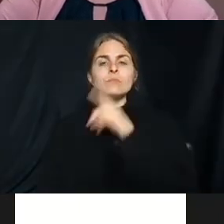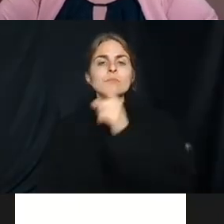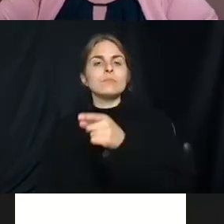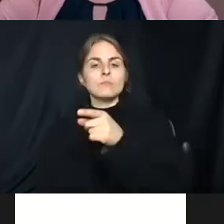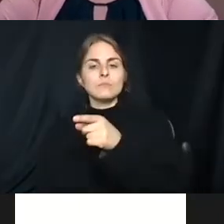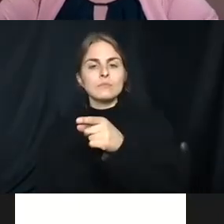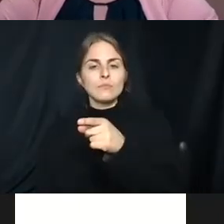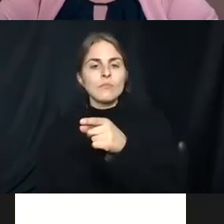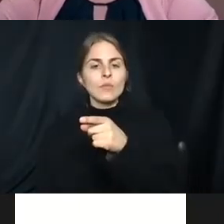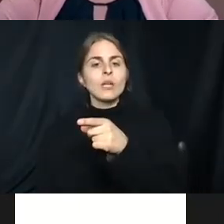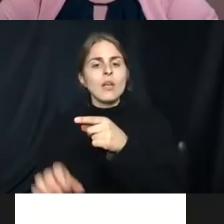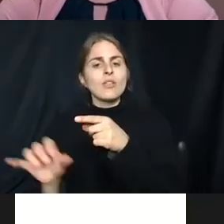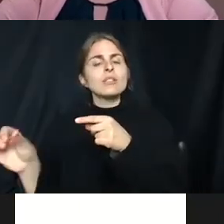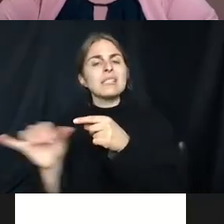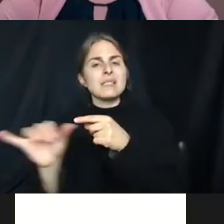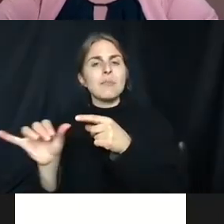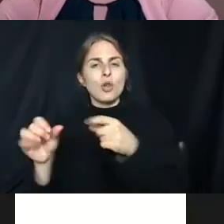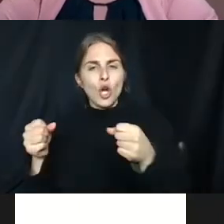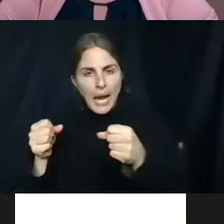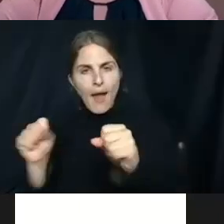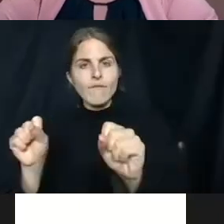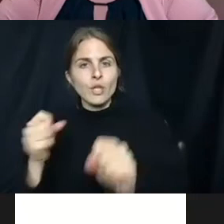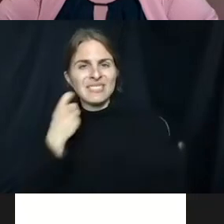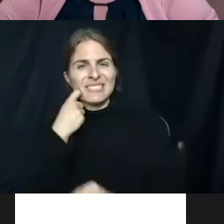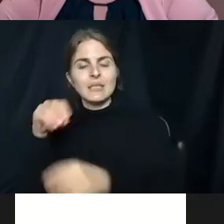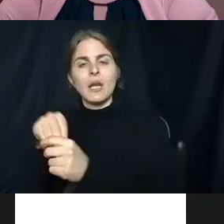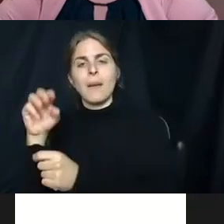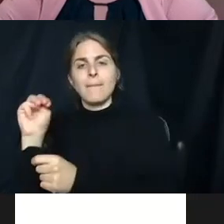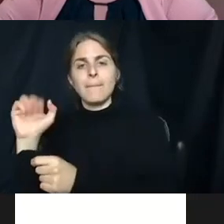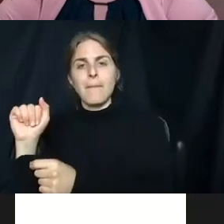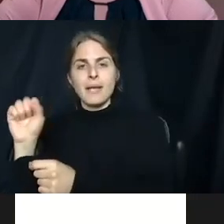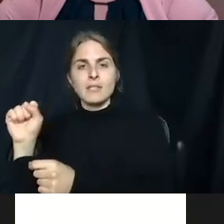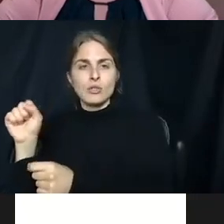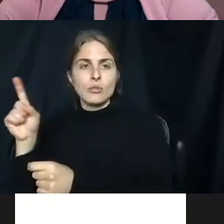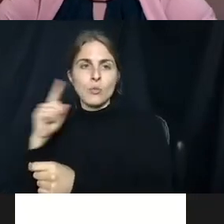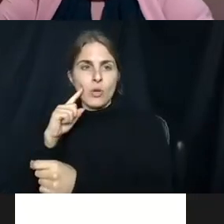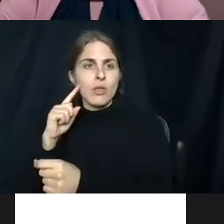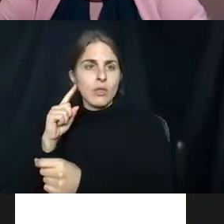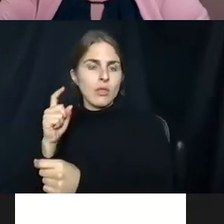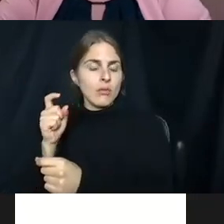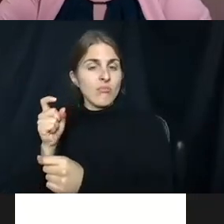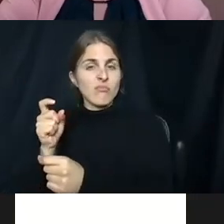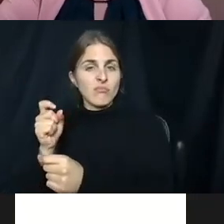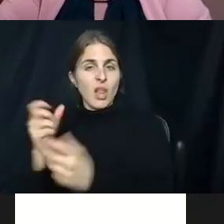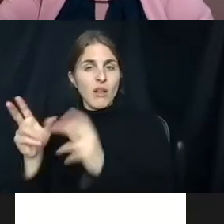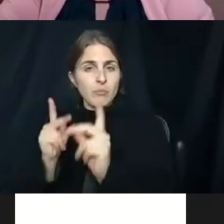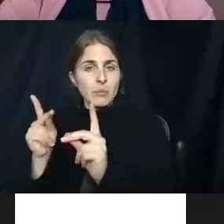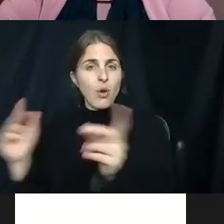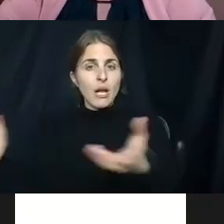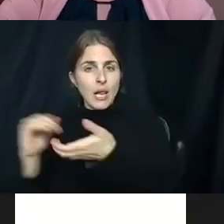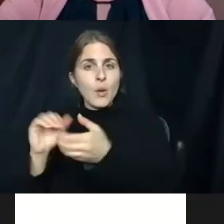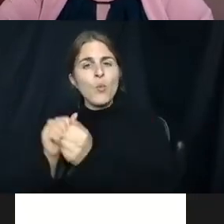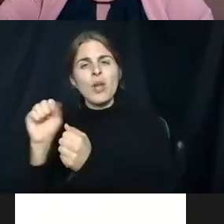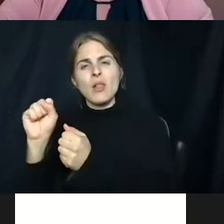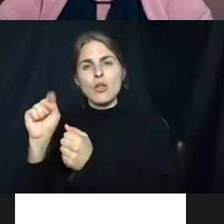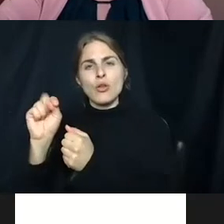There was a similar effort recently in Massachusetts with a bunch of folks in collaboration with the Striped